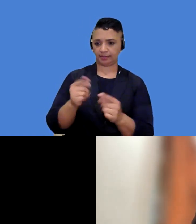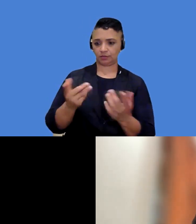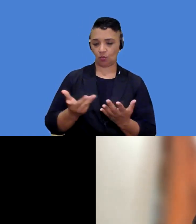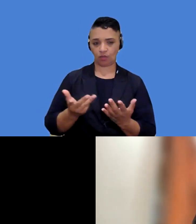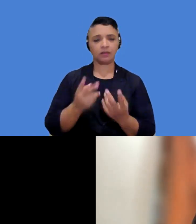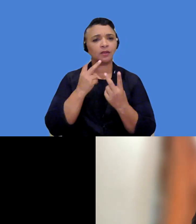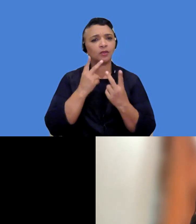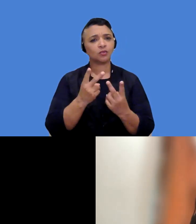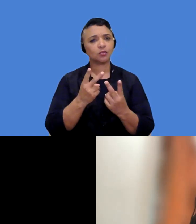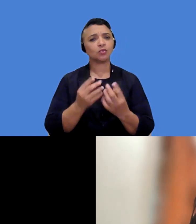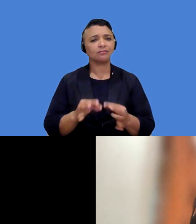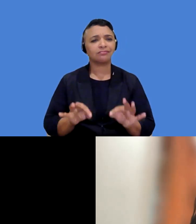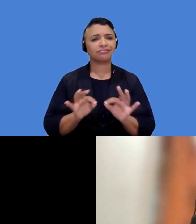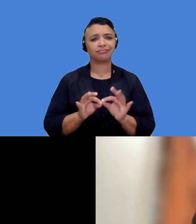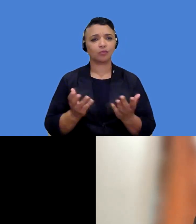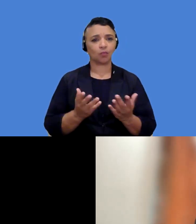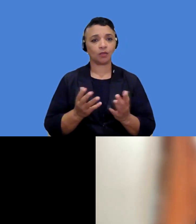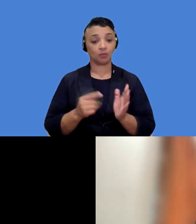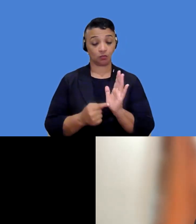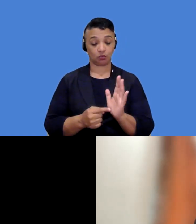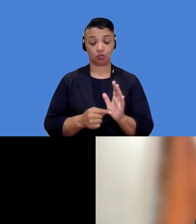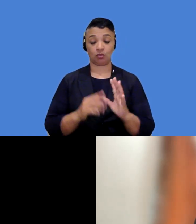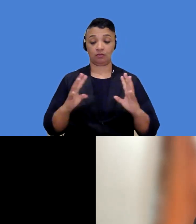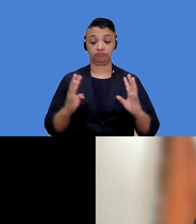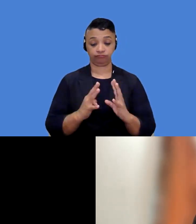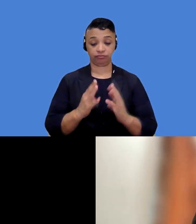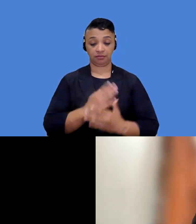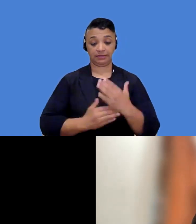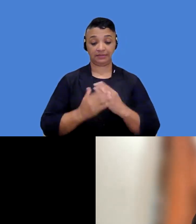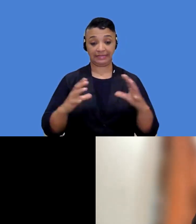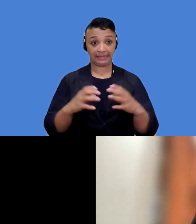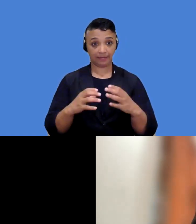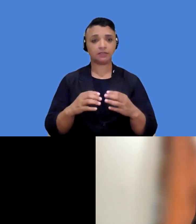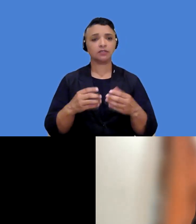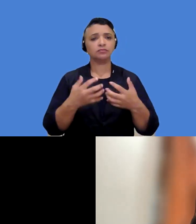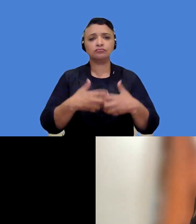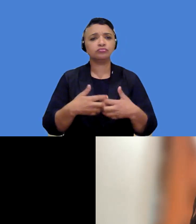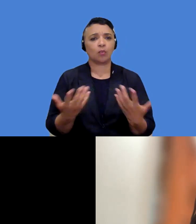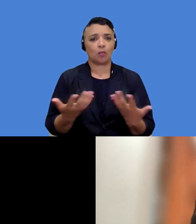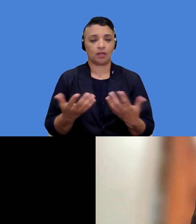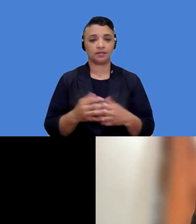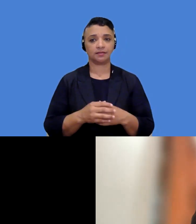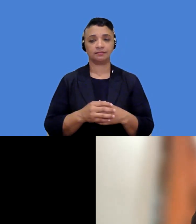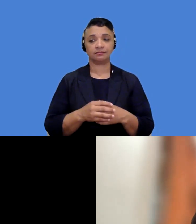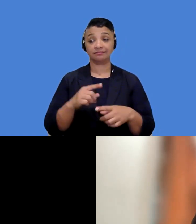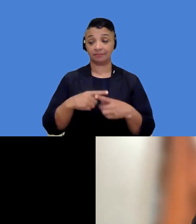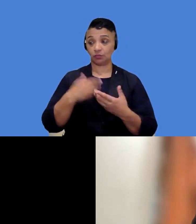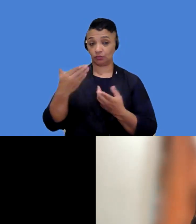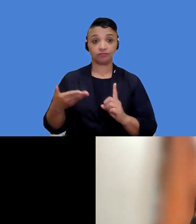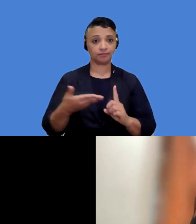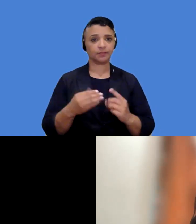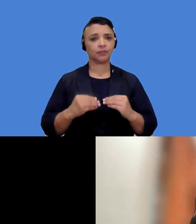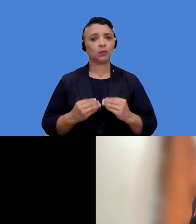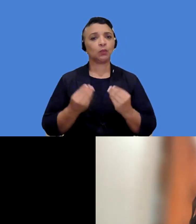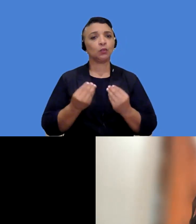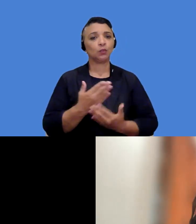issues using the GDS mechanism. We would like to highlight the role played by youth with disabilities in